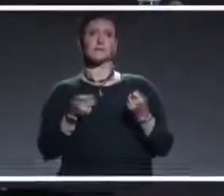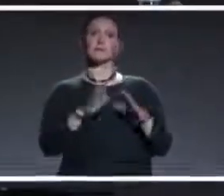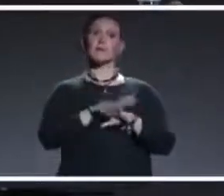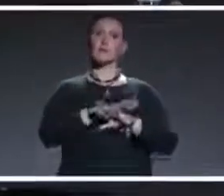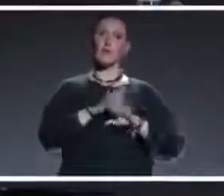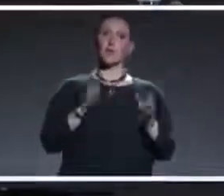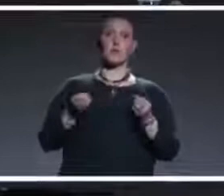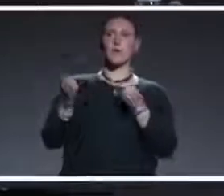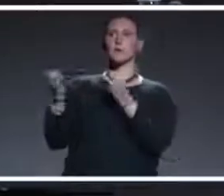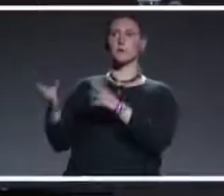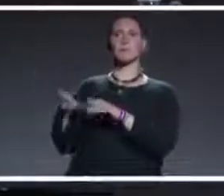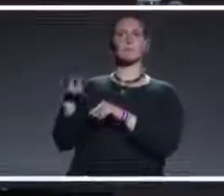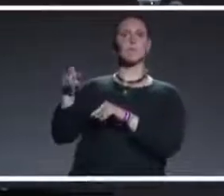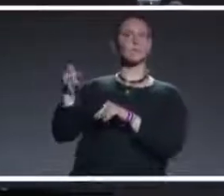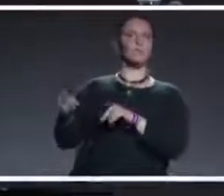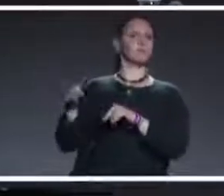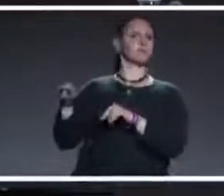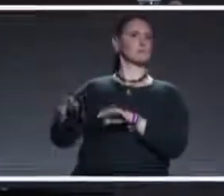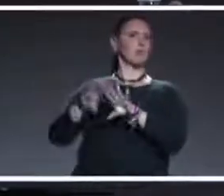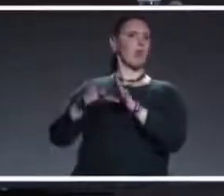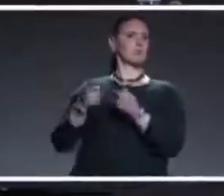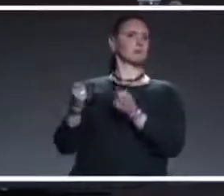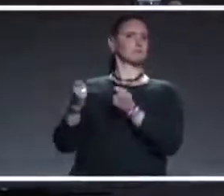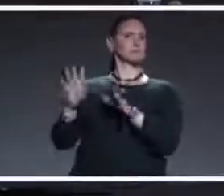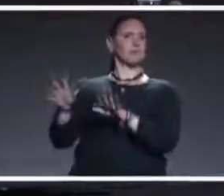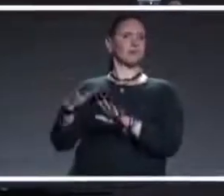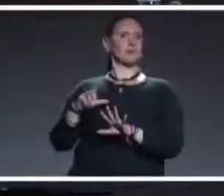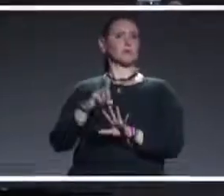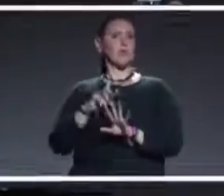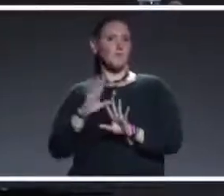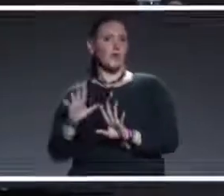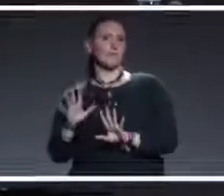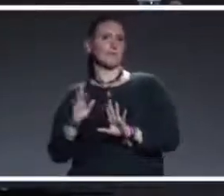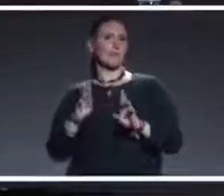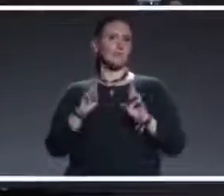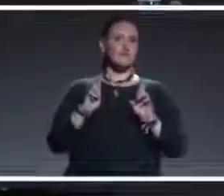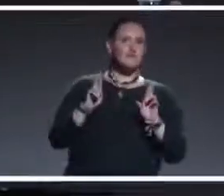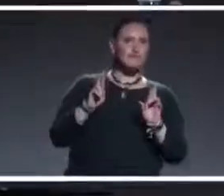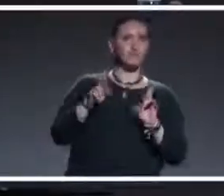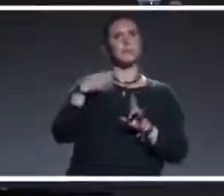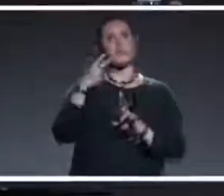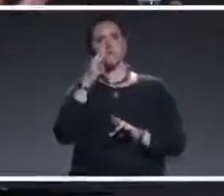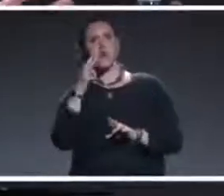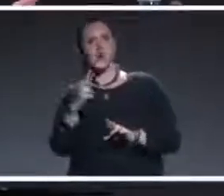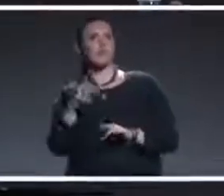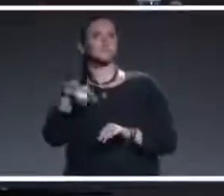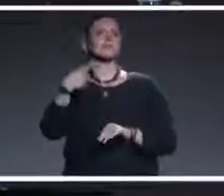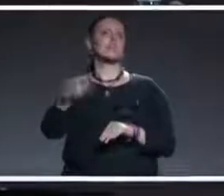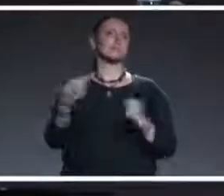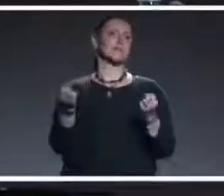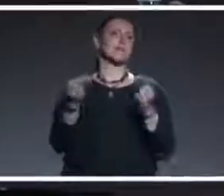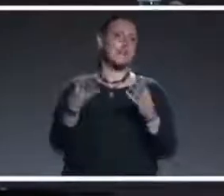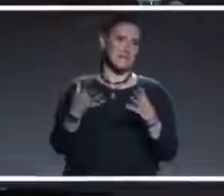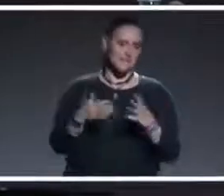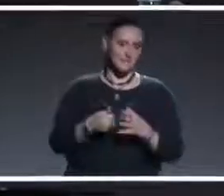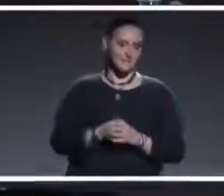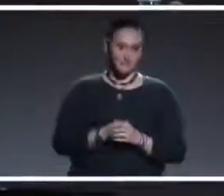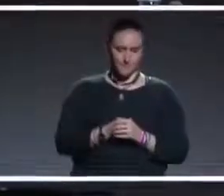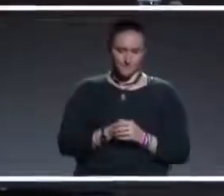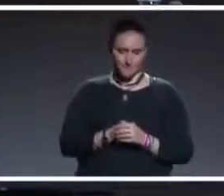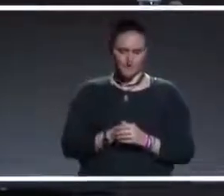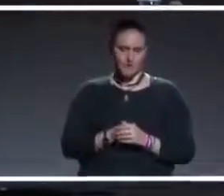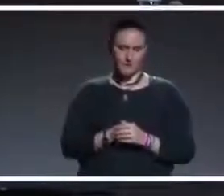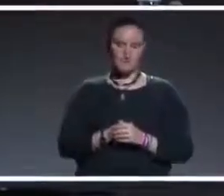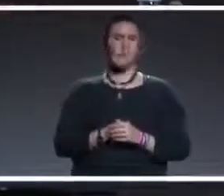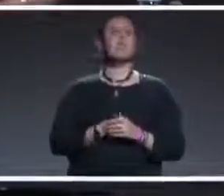control and just wait and hope and see what happens. Mm-hmm. And I think what Tom was